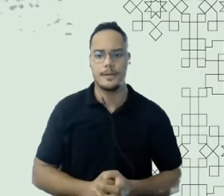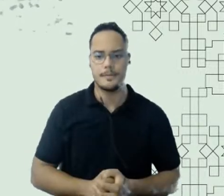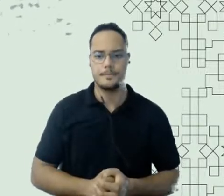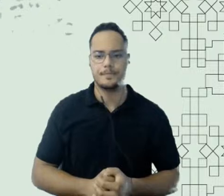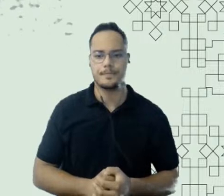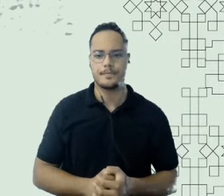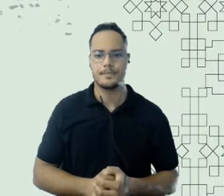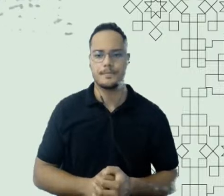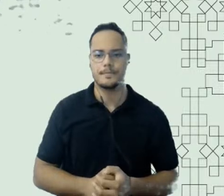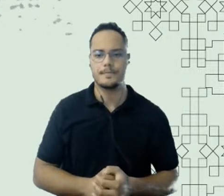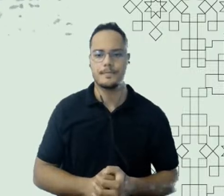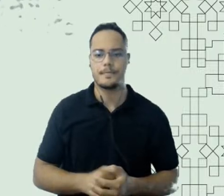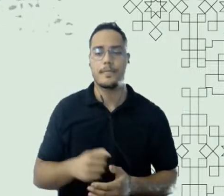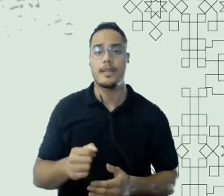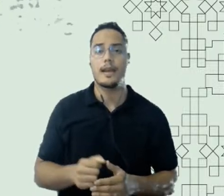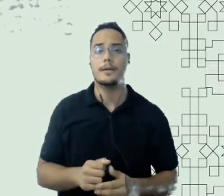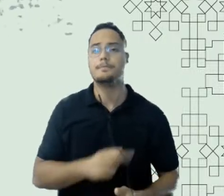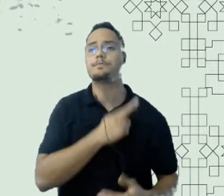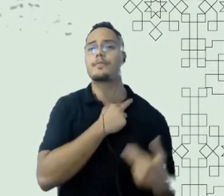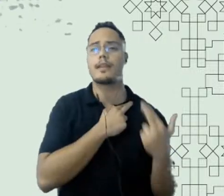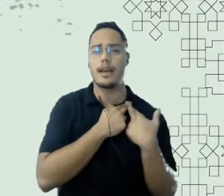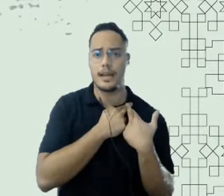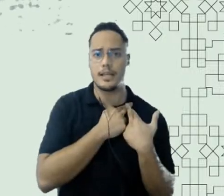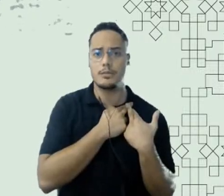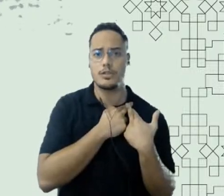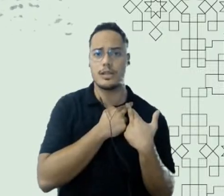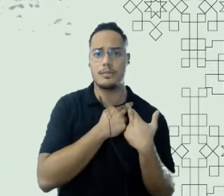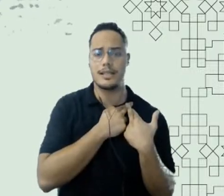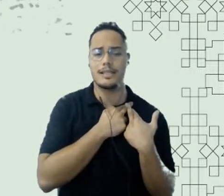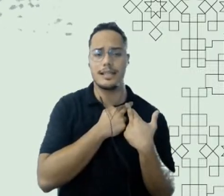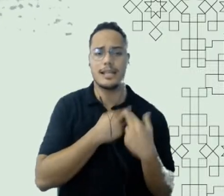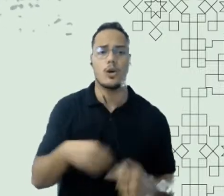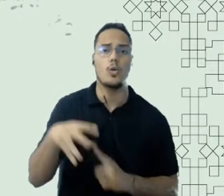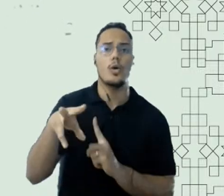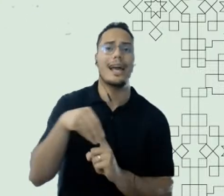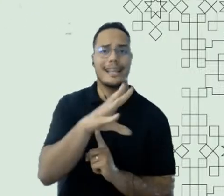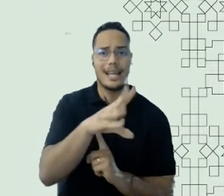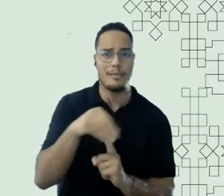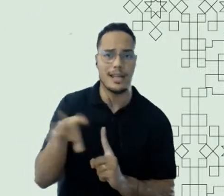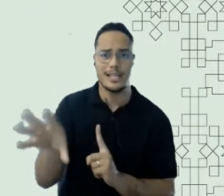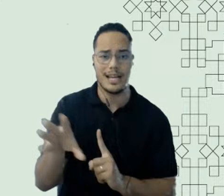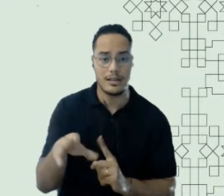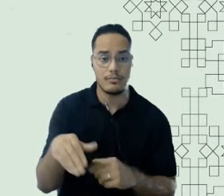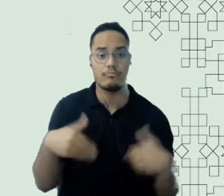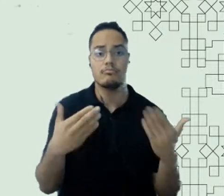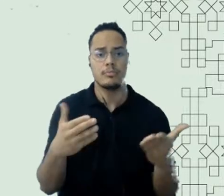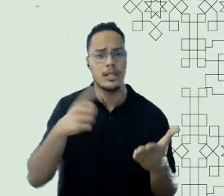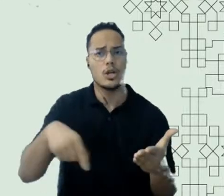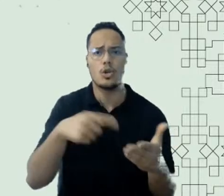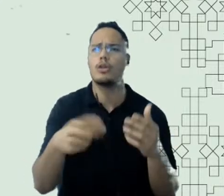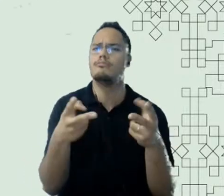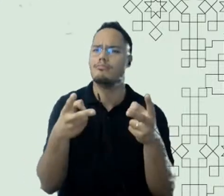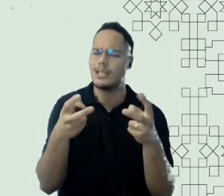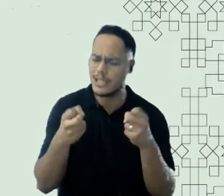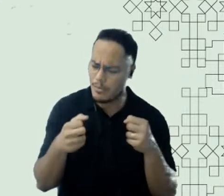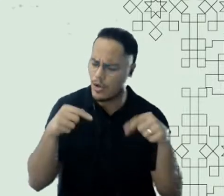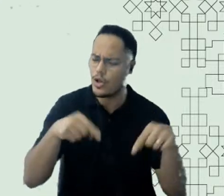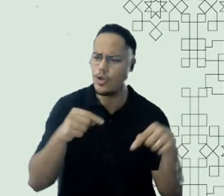intermediaries. So we followed in Brazil all the debate concerning the new European